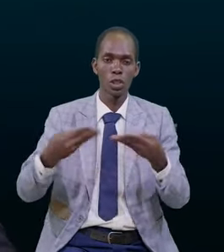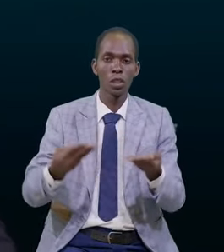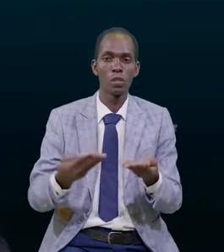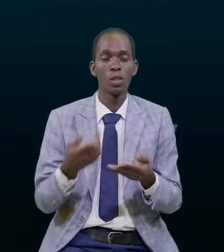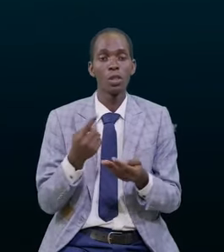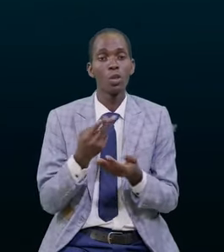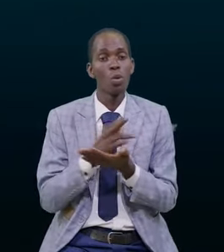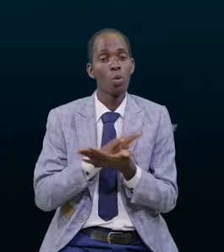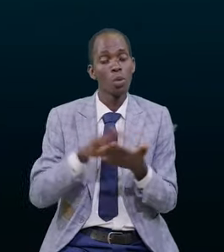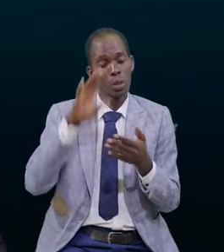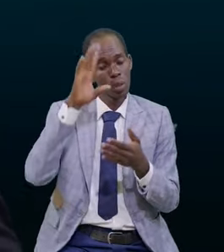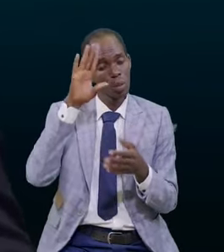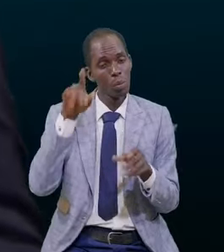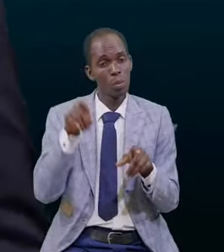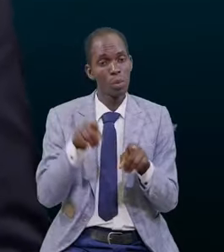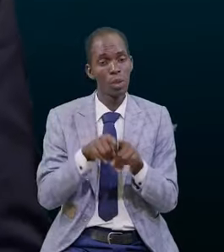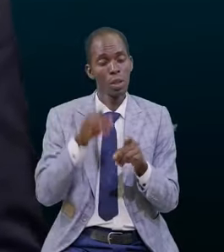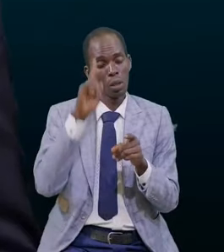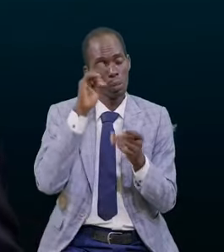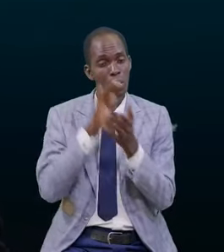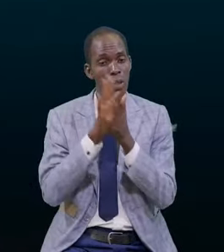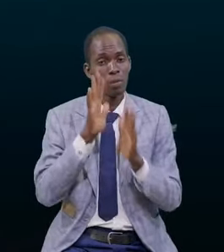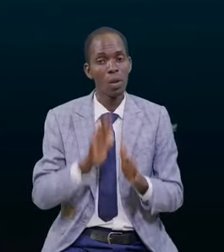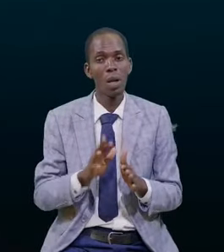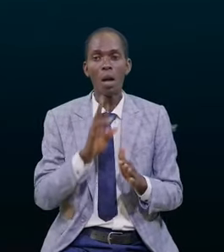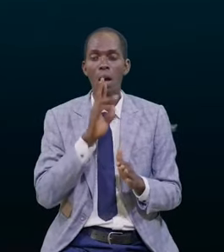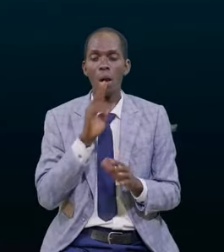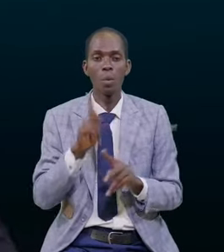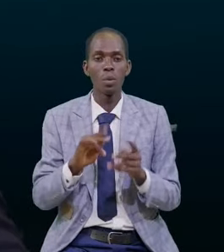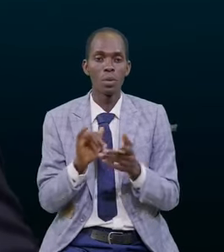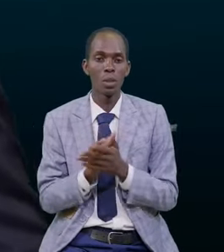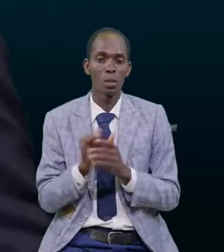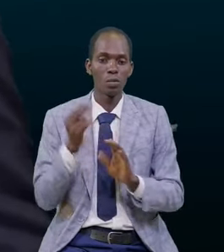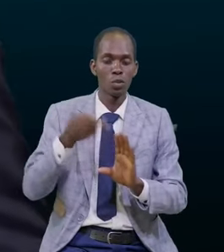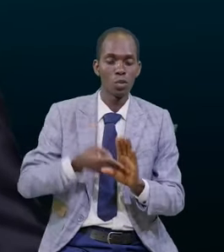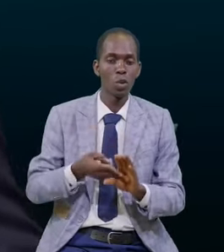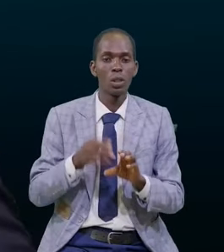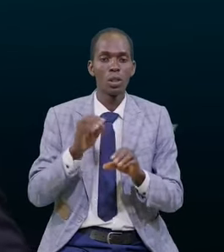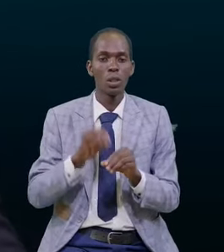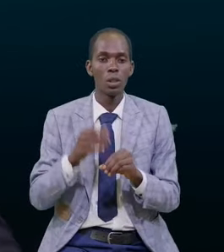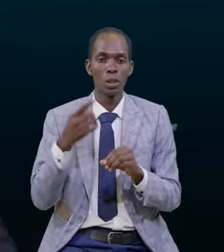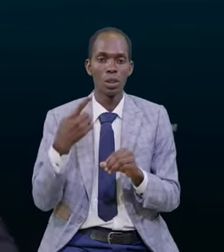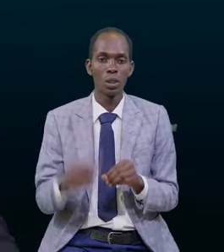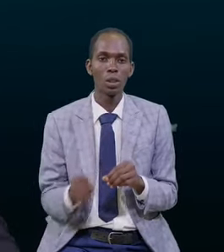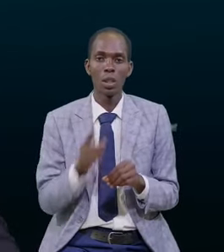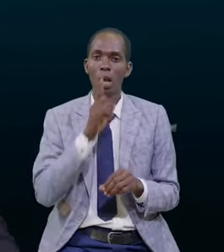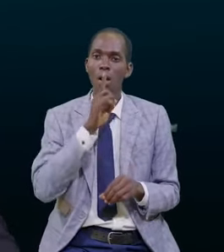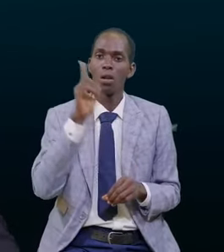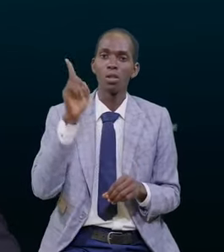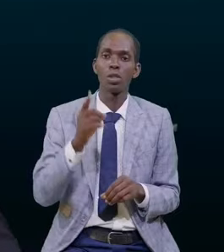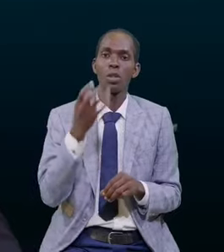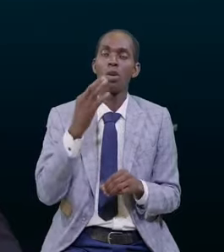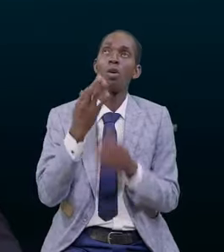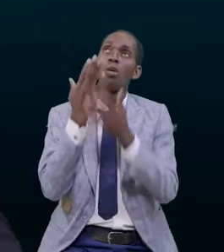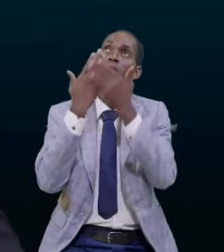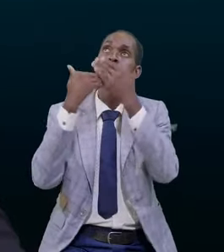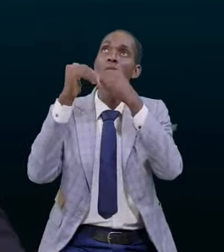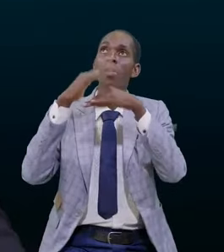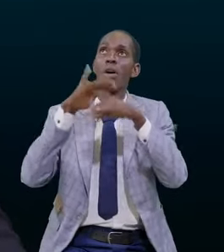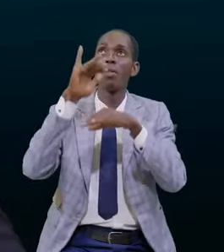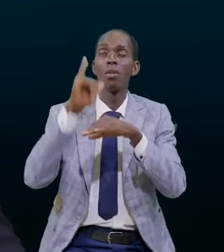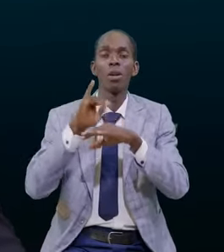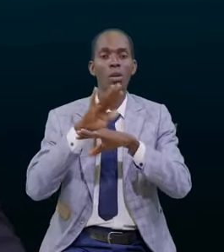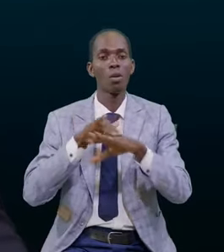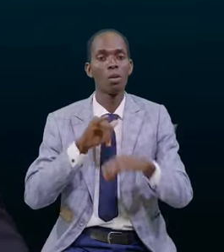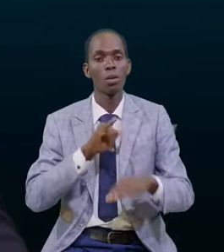partakers they are sharers of the Heavenly calling and we see that what we share is as much